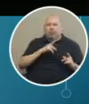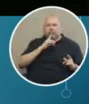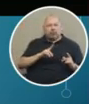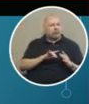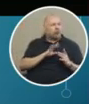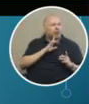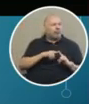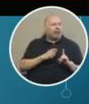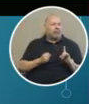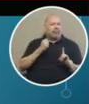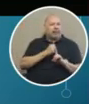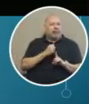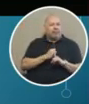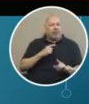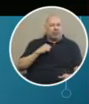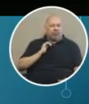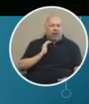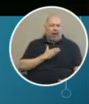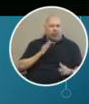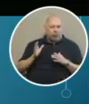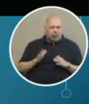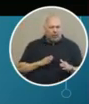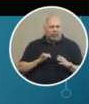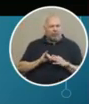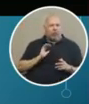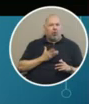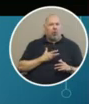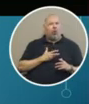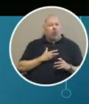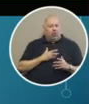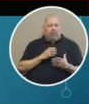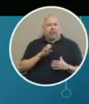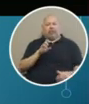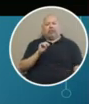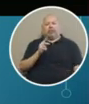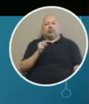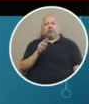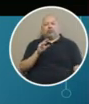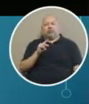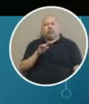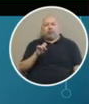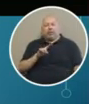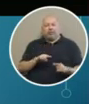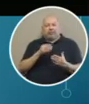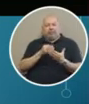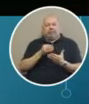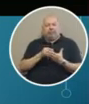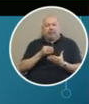these impacts. Our strategy is for all the enterprise funds to be